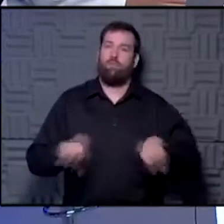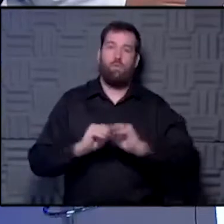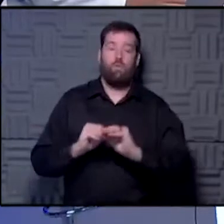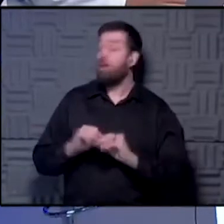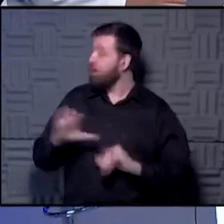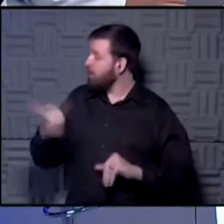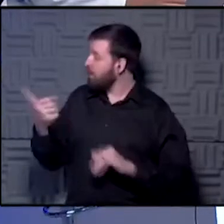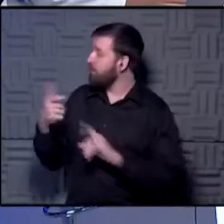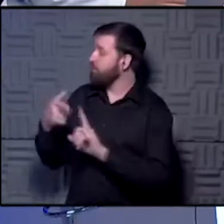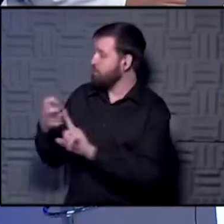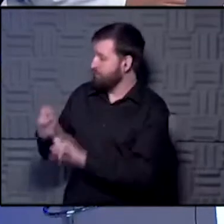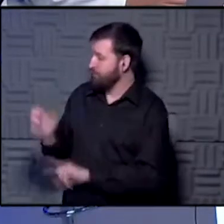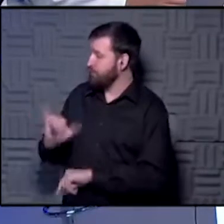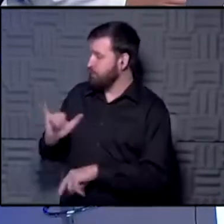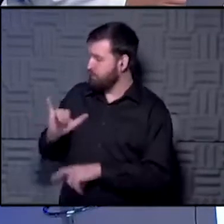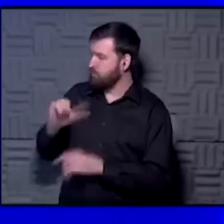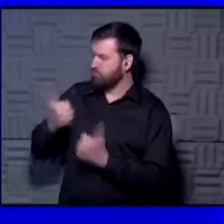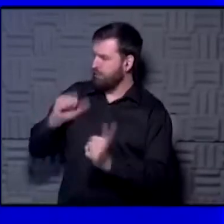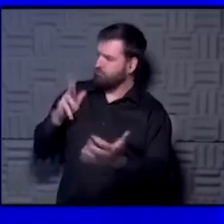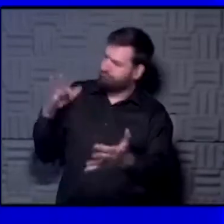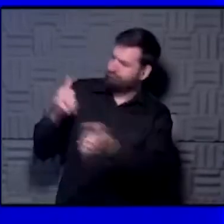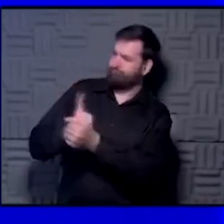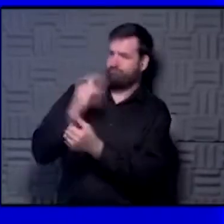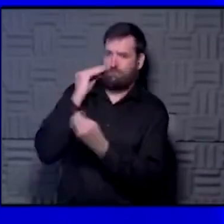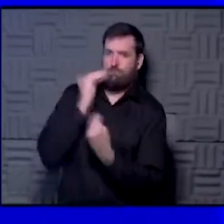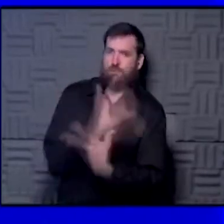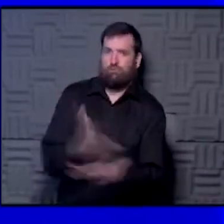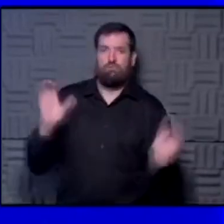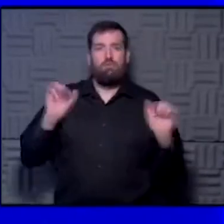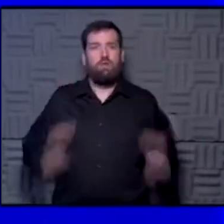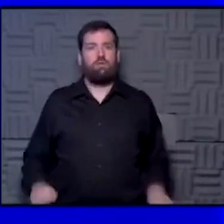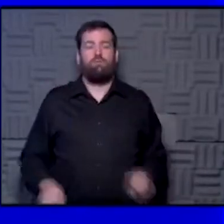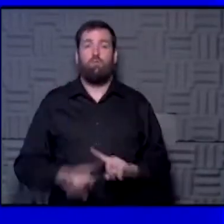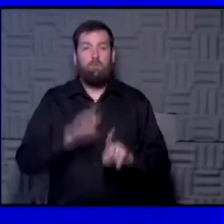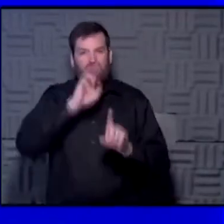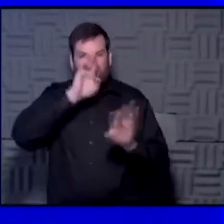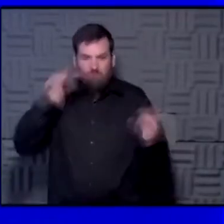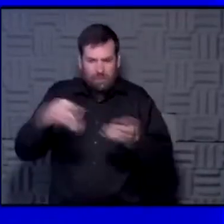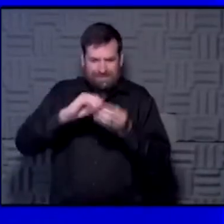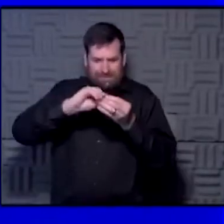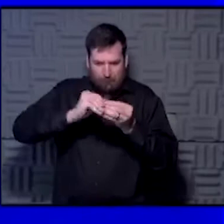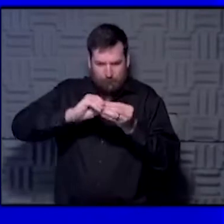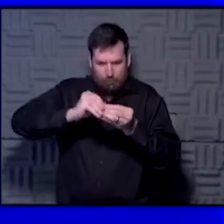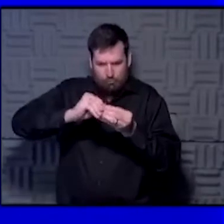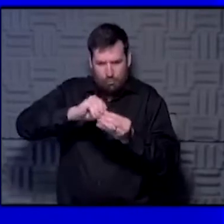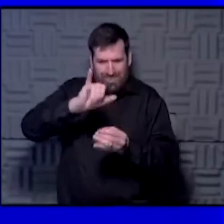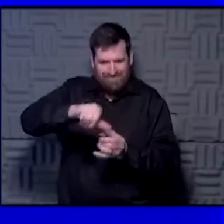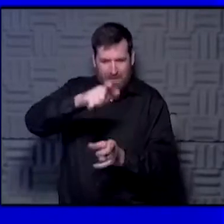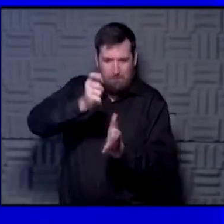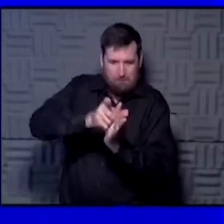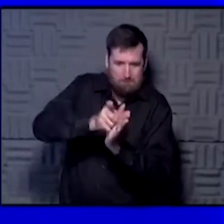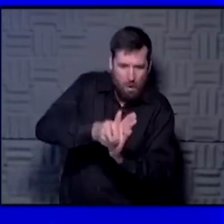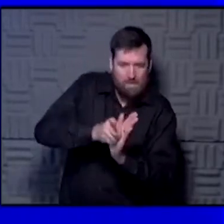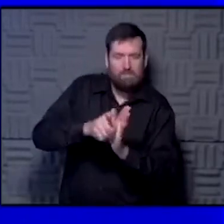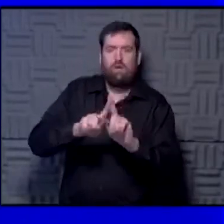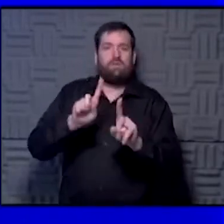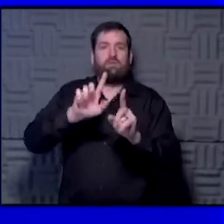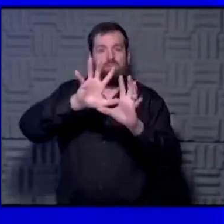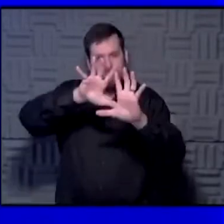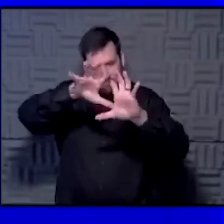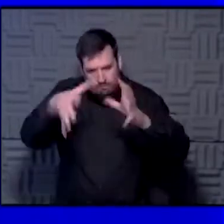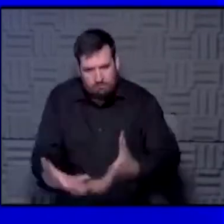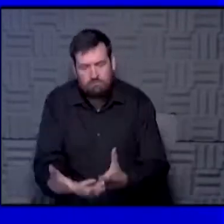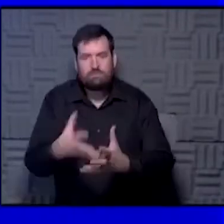other sources do, the most up-to-date information, but we have to not be so focused on that one point in time, but more things like 7-day, 10-day,